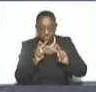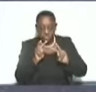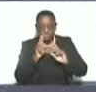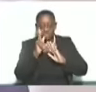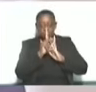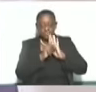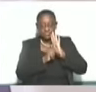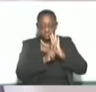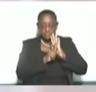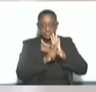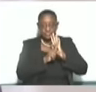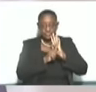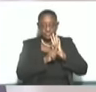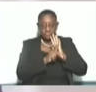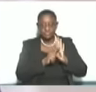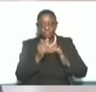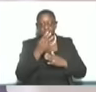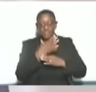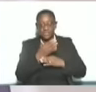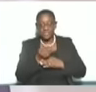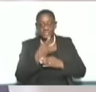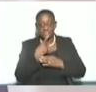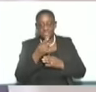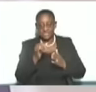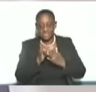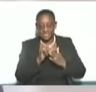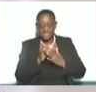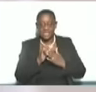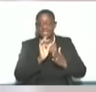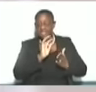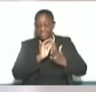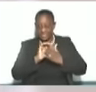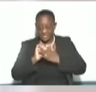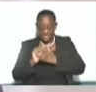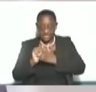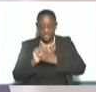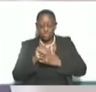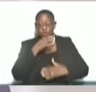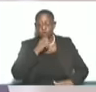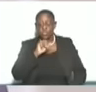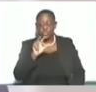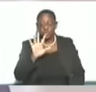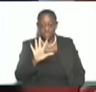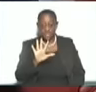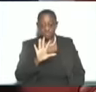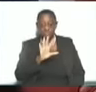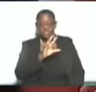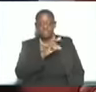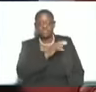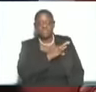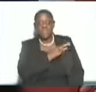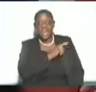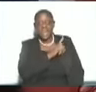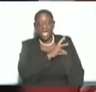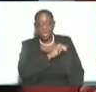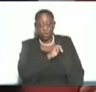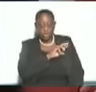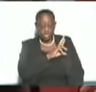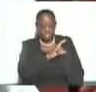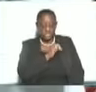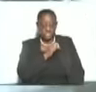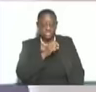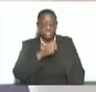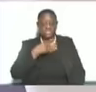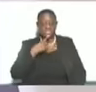parliamentary procedure. And even in that, a millennial took the lead in the person of 35-year-old Rashad Flowers, the black rod